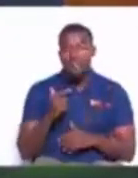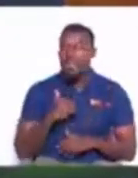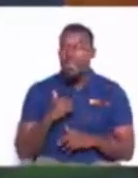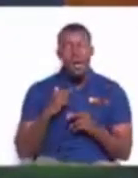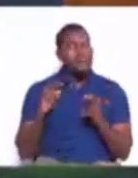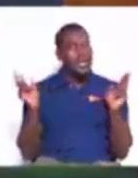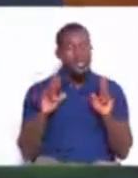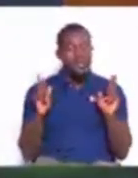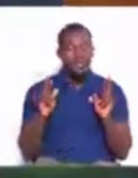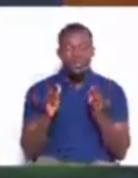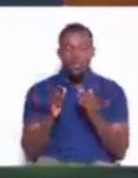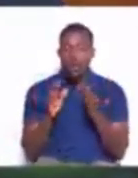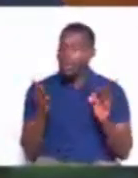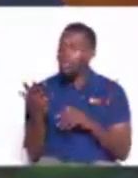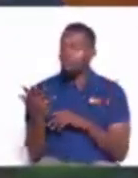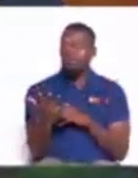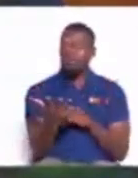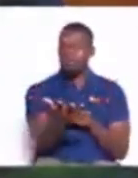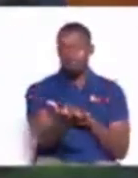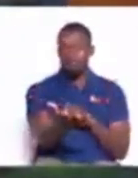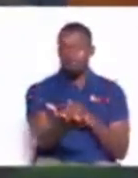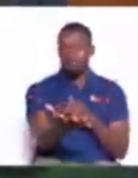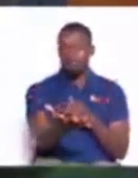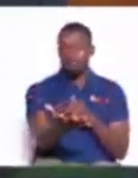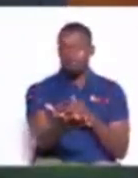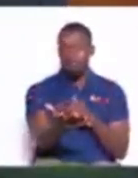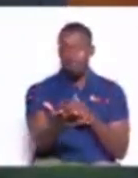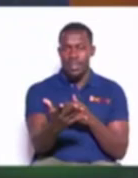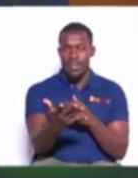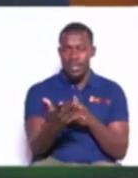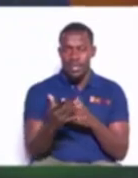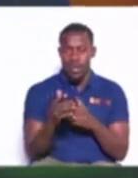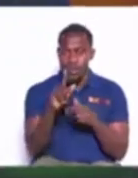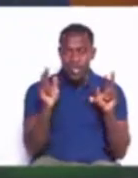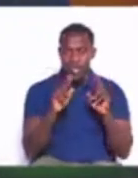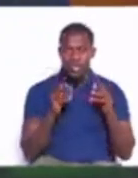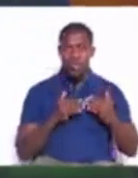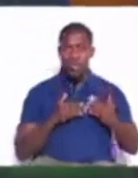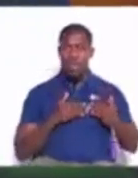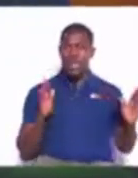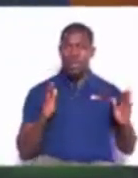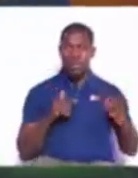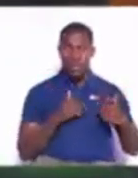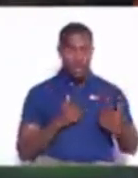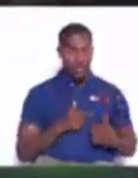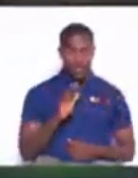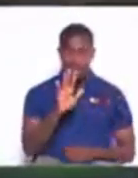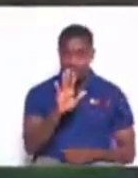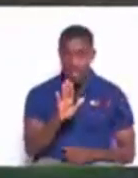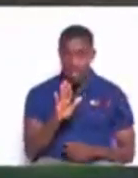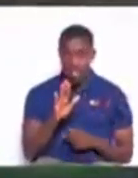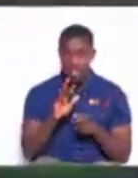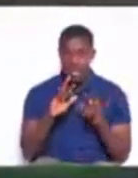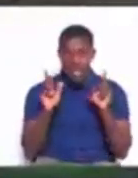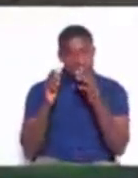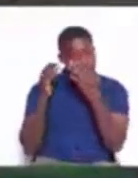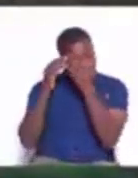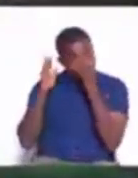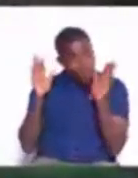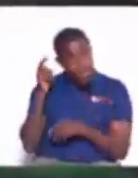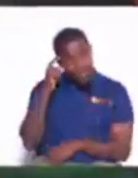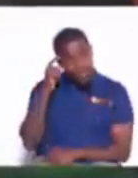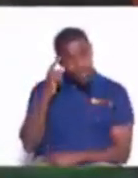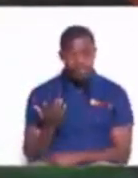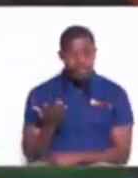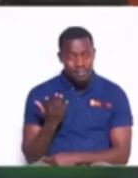my hand. I want to open my heart. I want to open my mind. Lord,